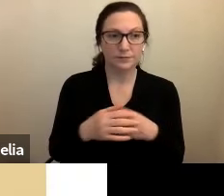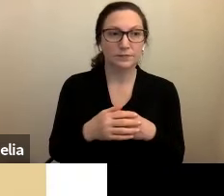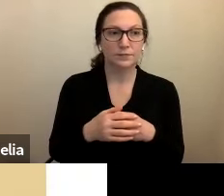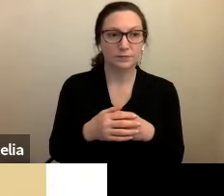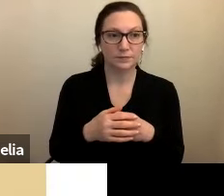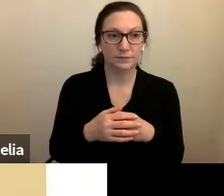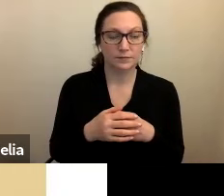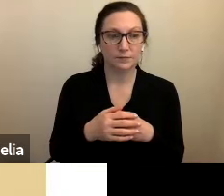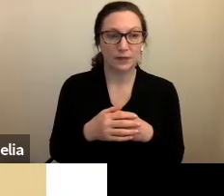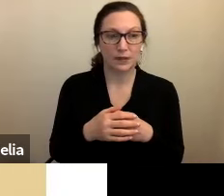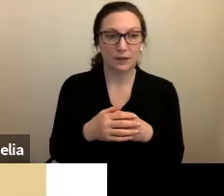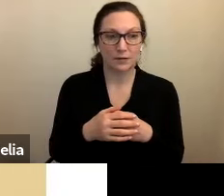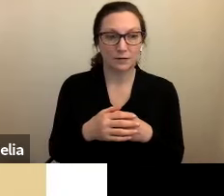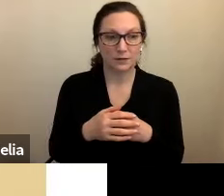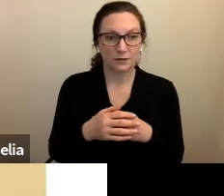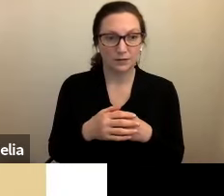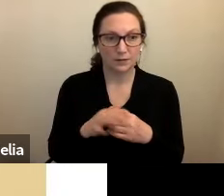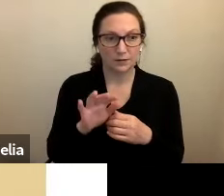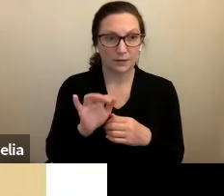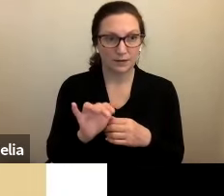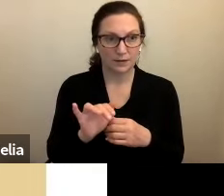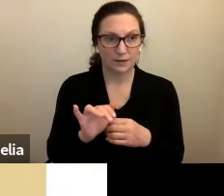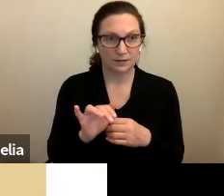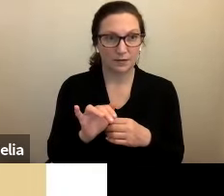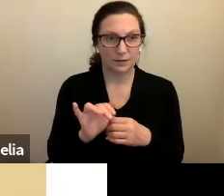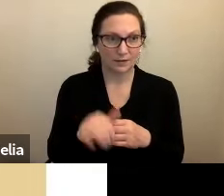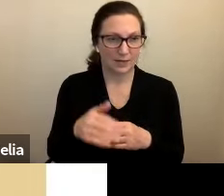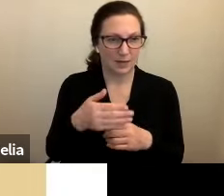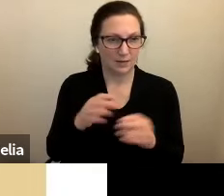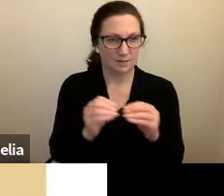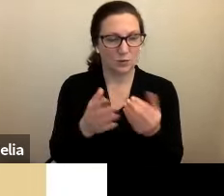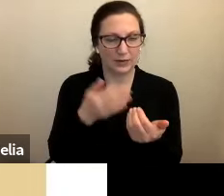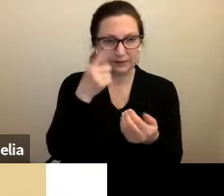it. That's better for me to be able to advance it.